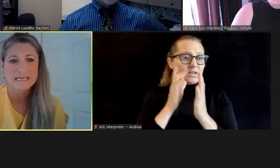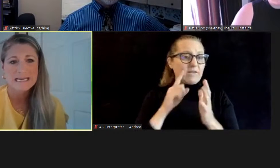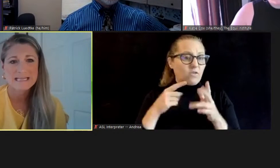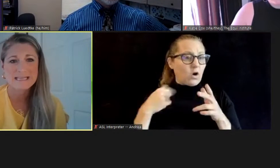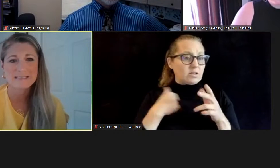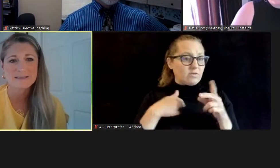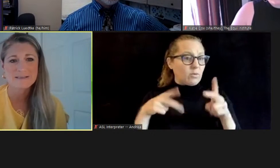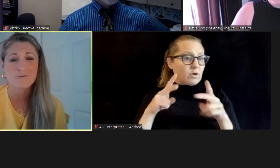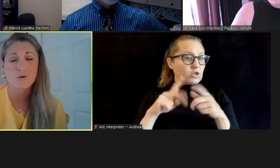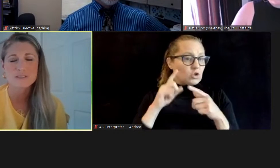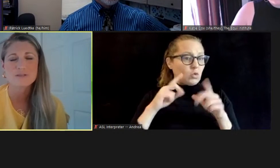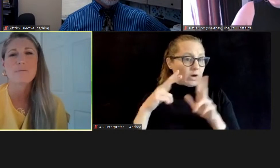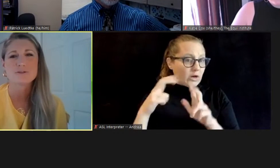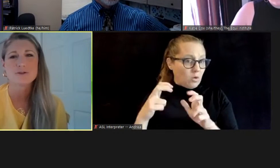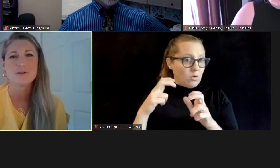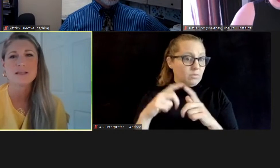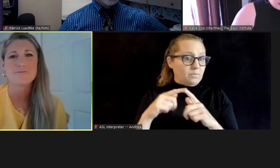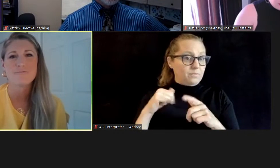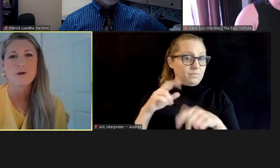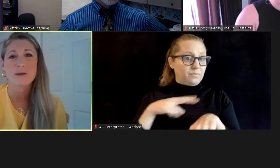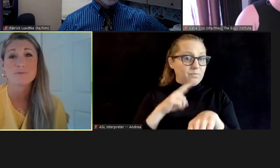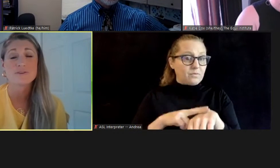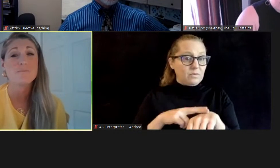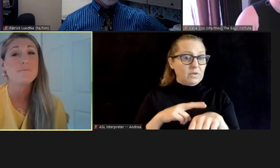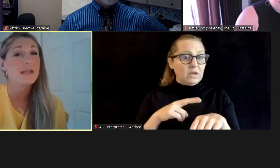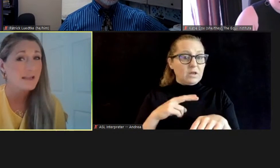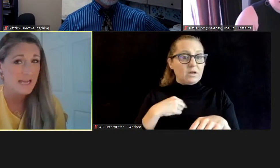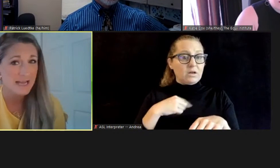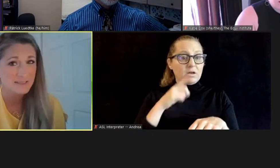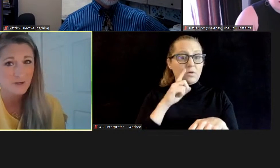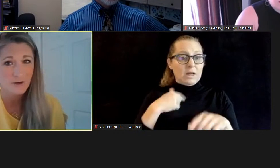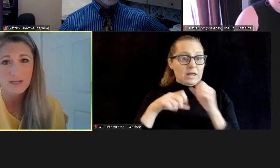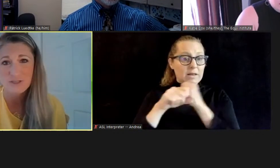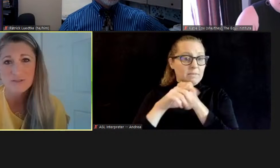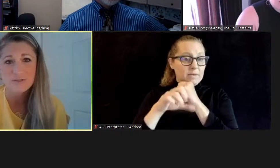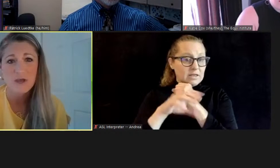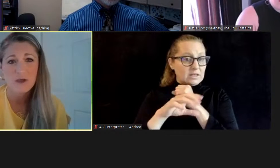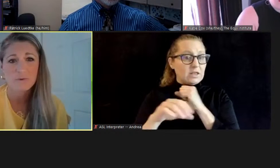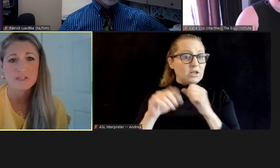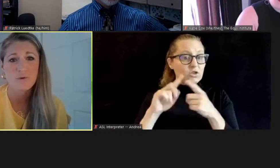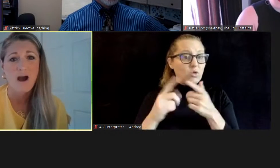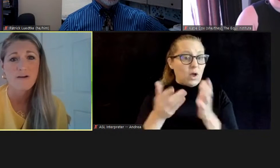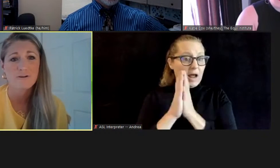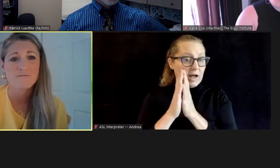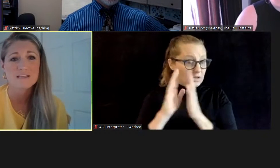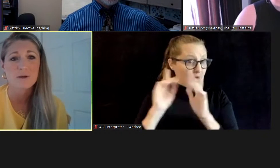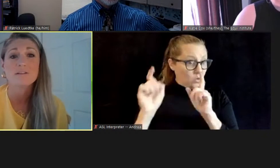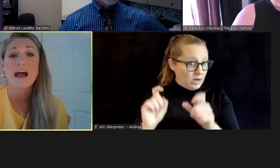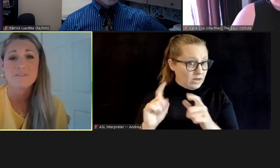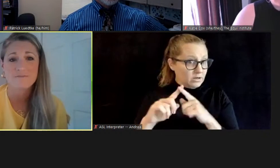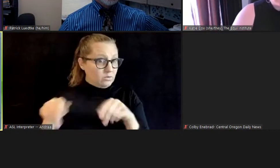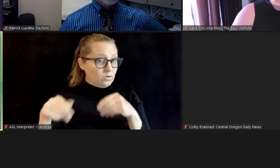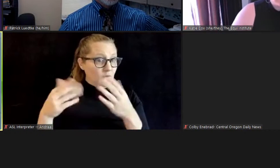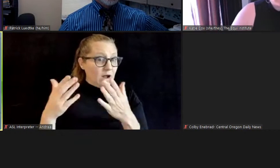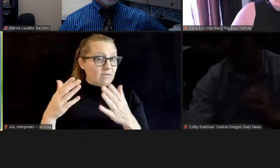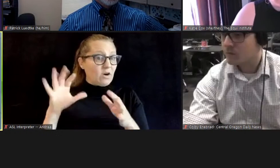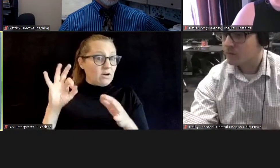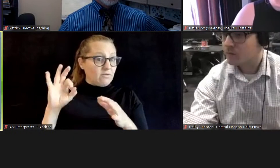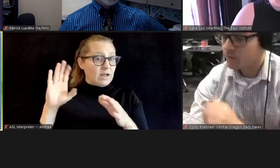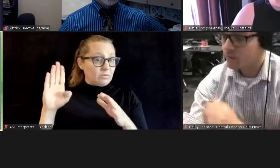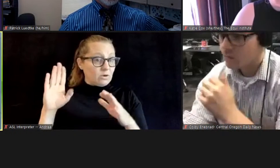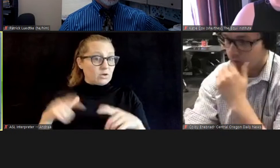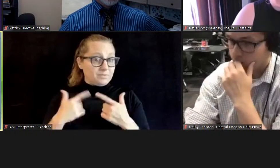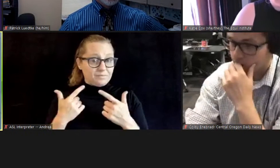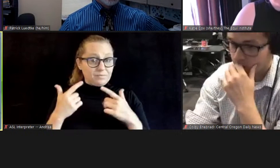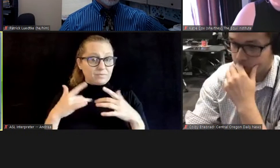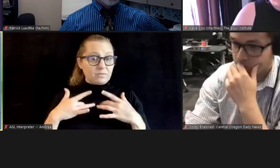record. This is, of course, an opportunity for members of the media to ask their questions. We do offer Facebook Live events where the public